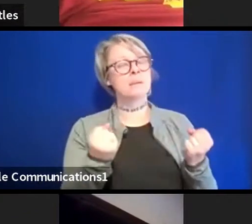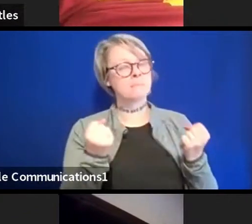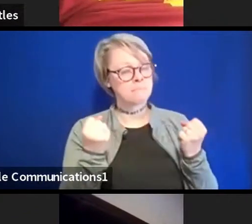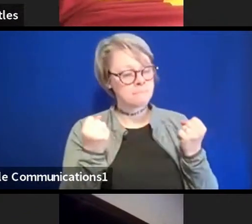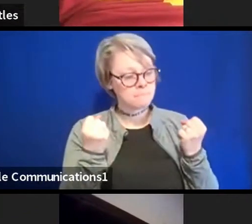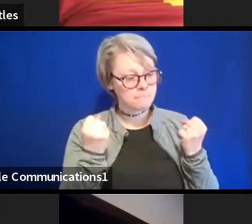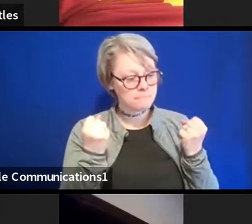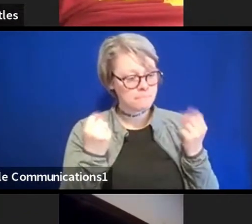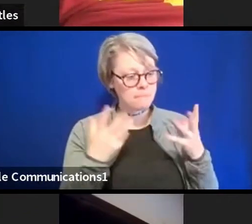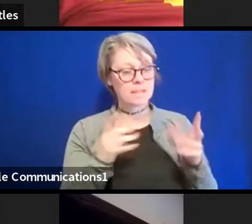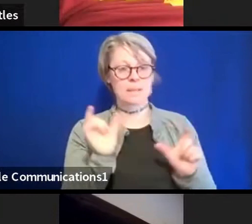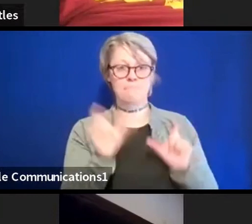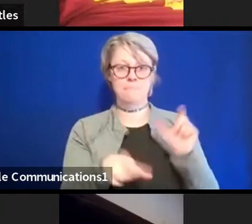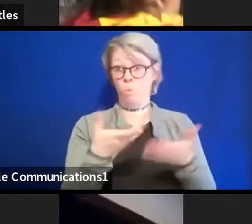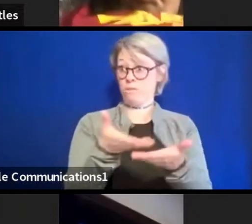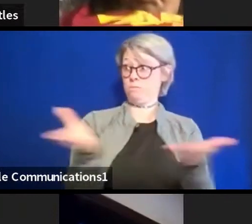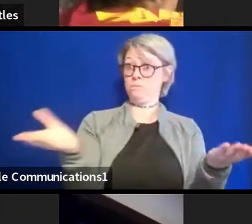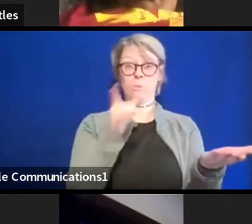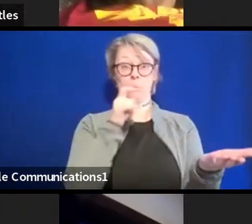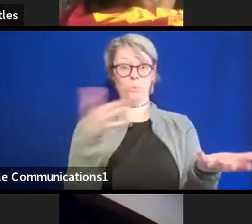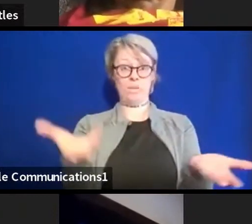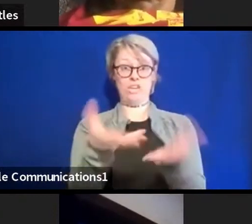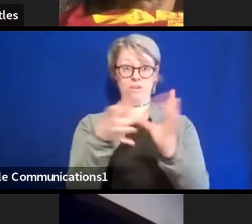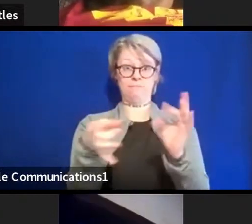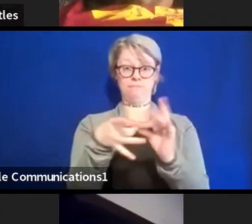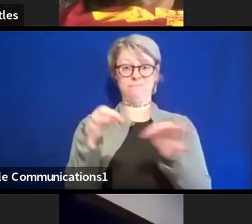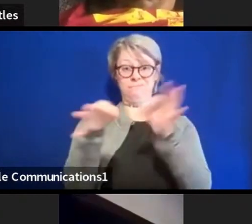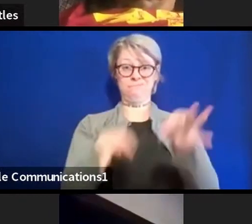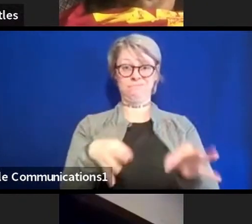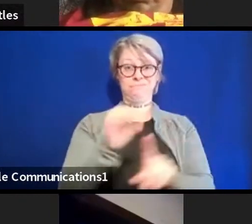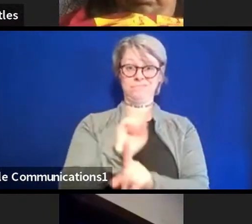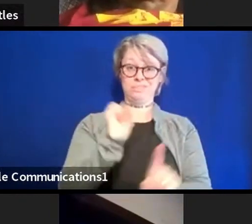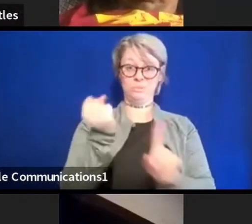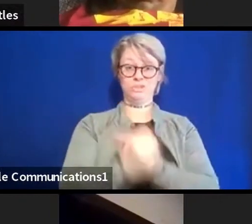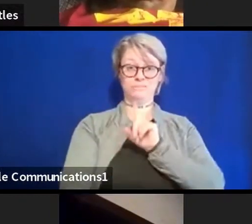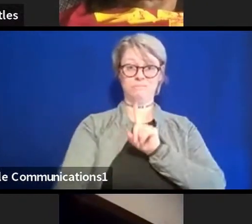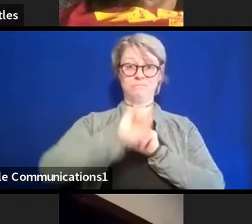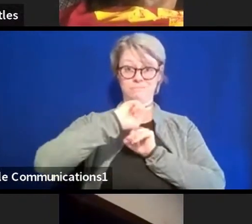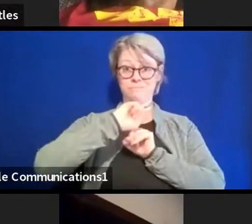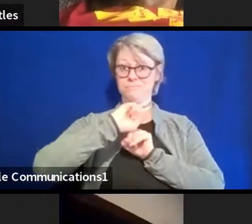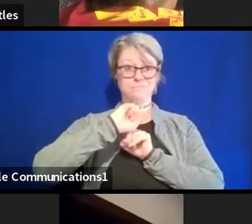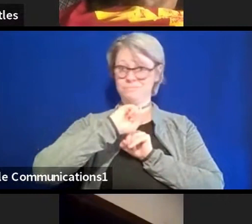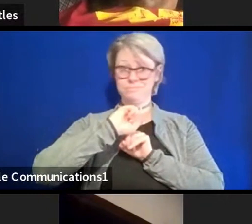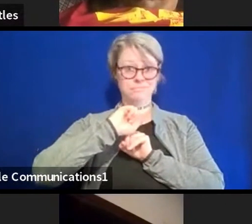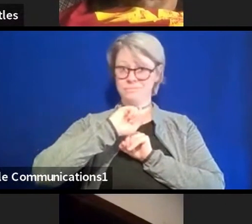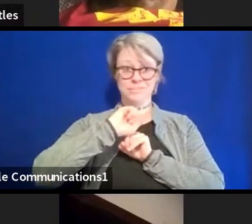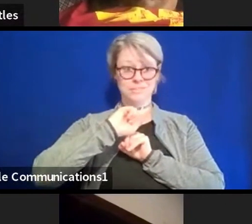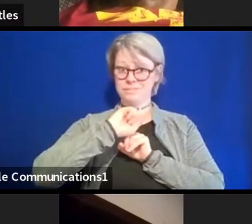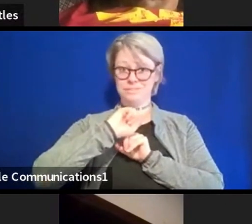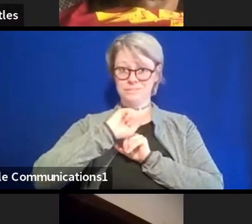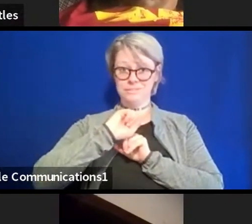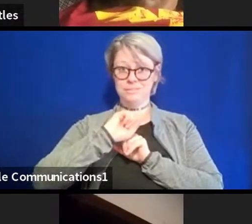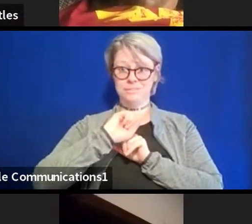everyone who's here right now, has been able to describe situations where you're